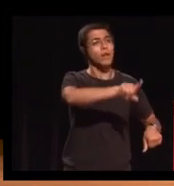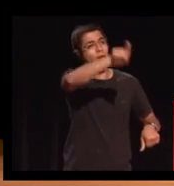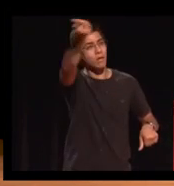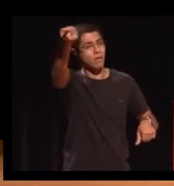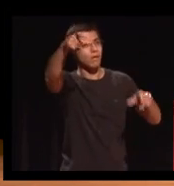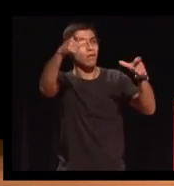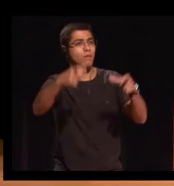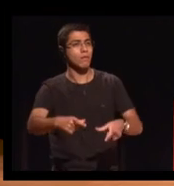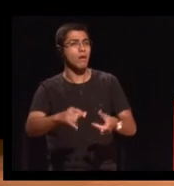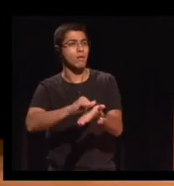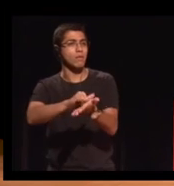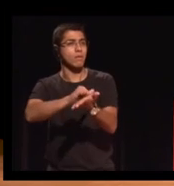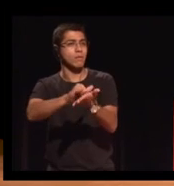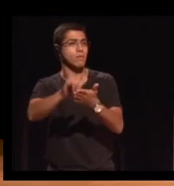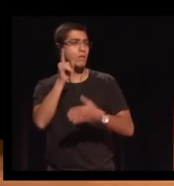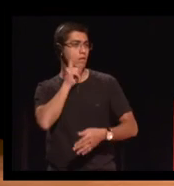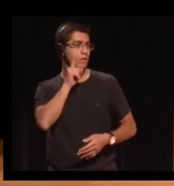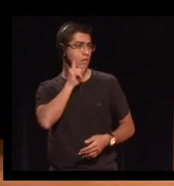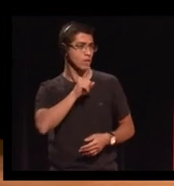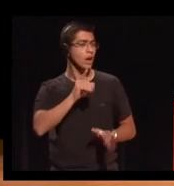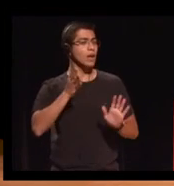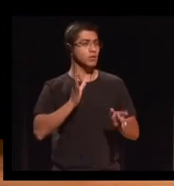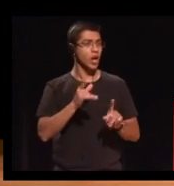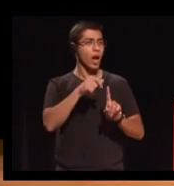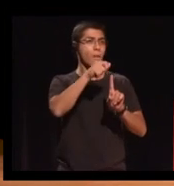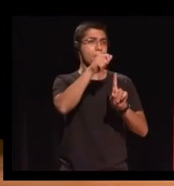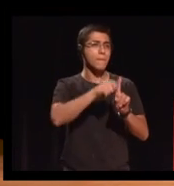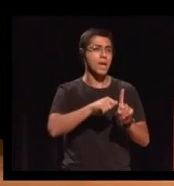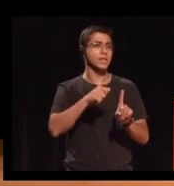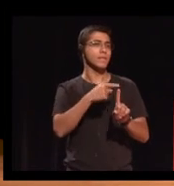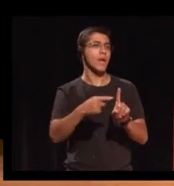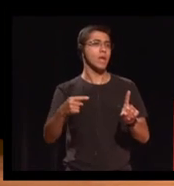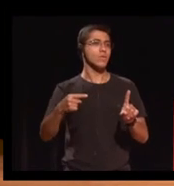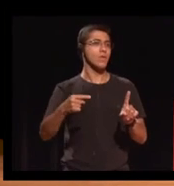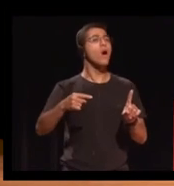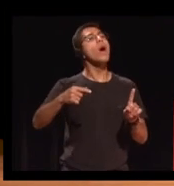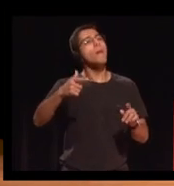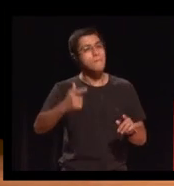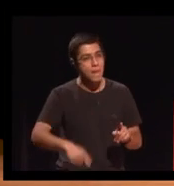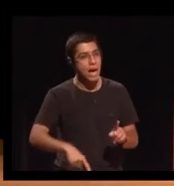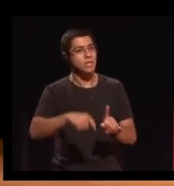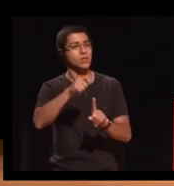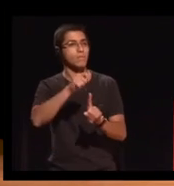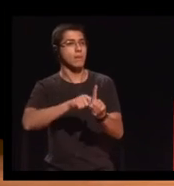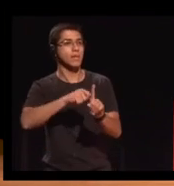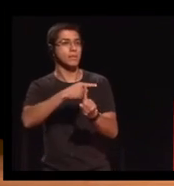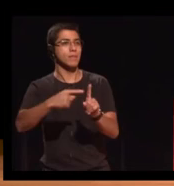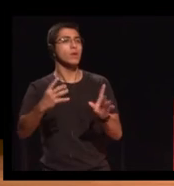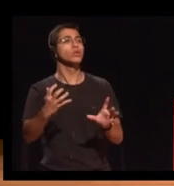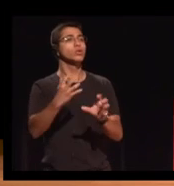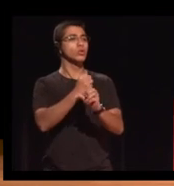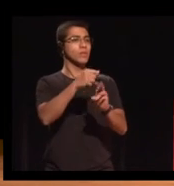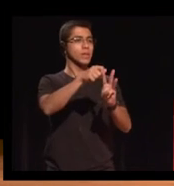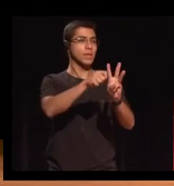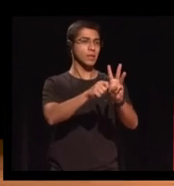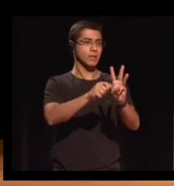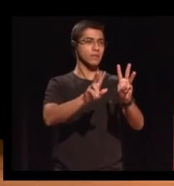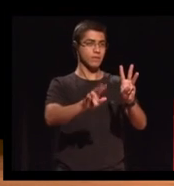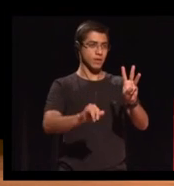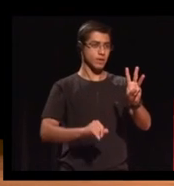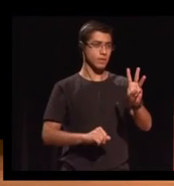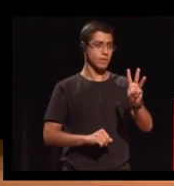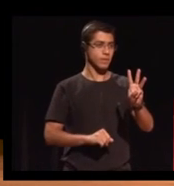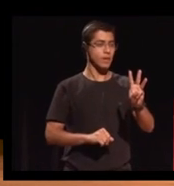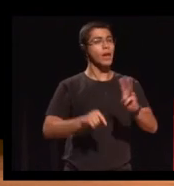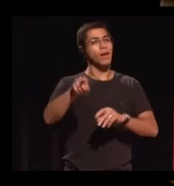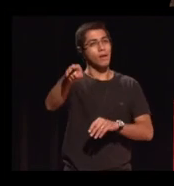month and a half to go. Her name is Rasheen Fahandej. She's an Iranian-American artist from